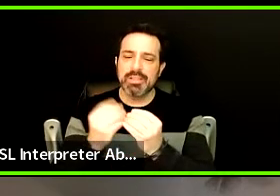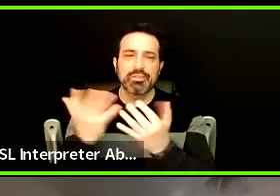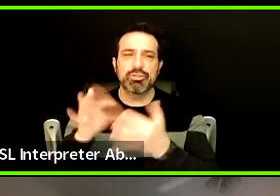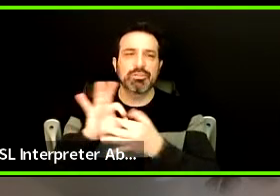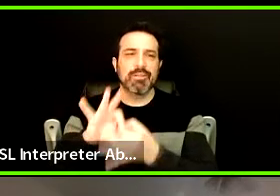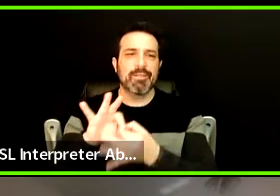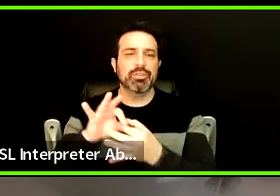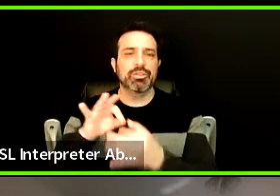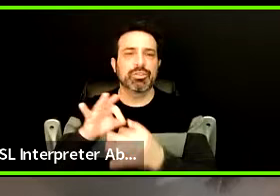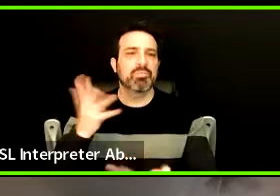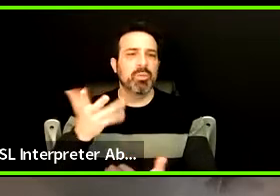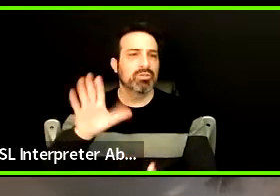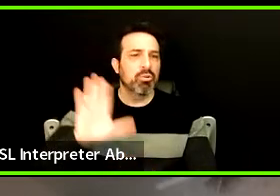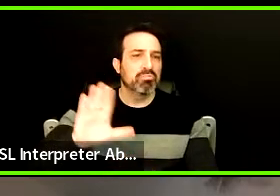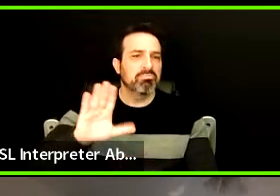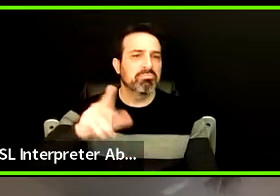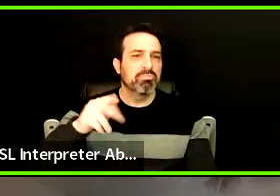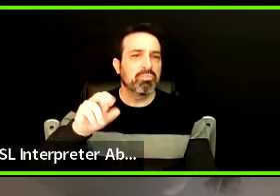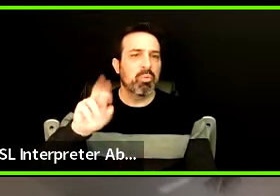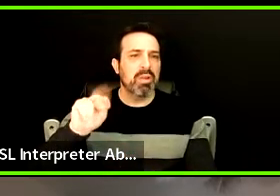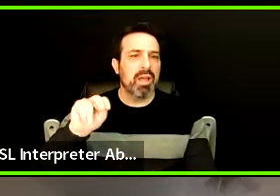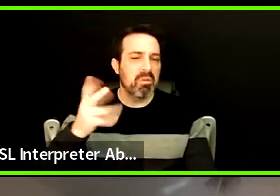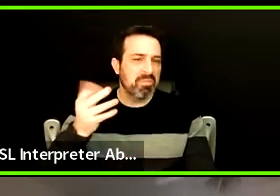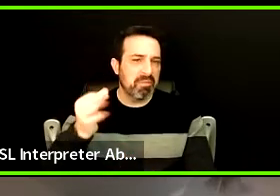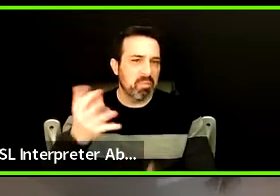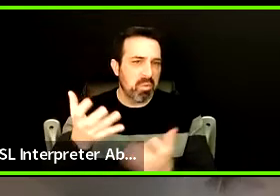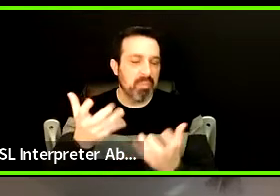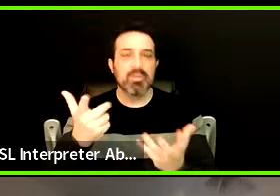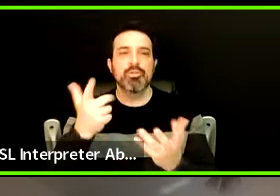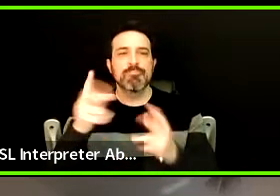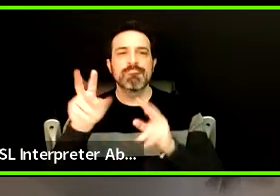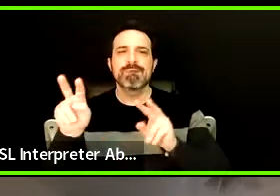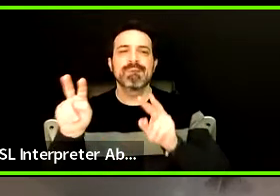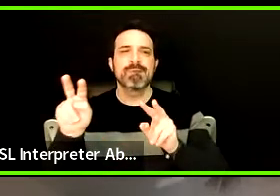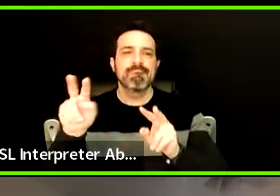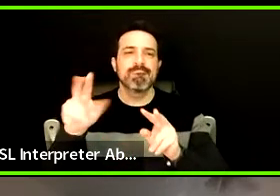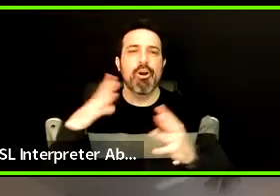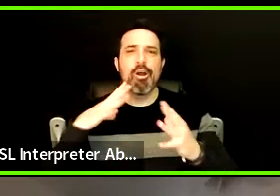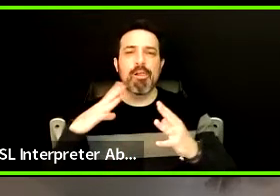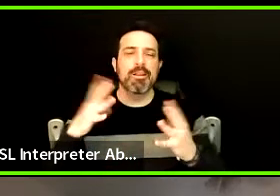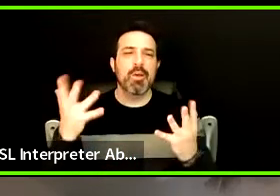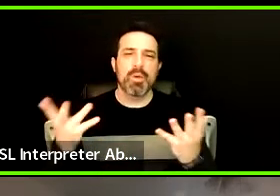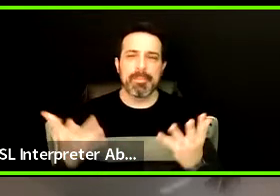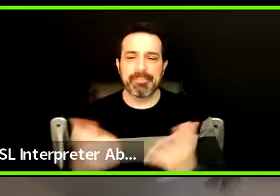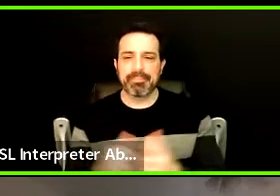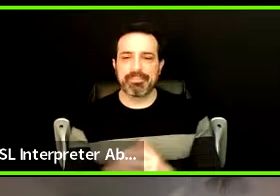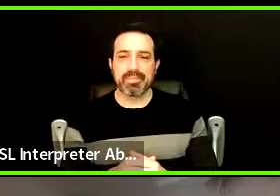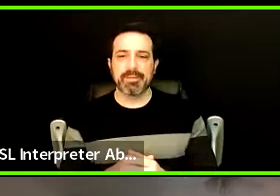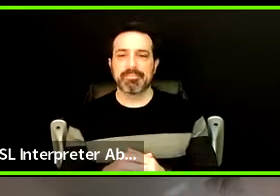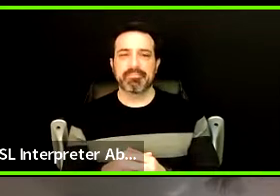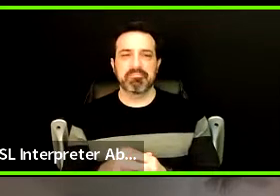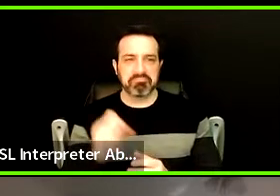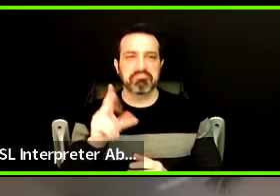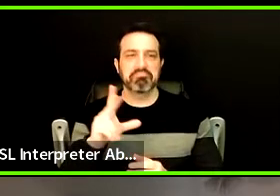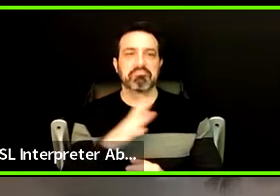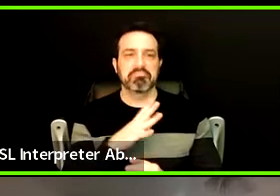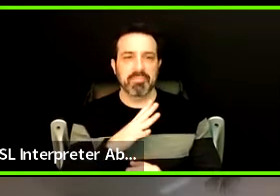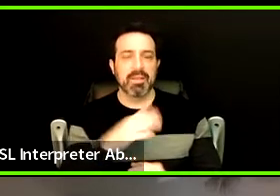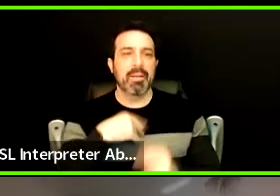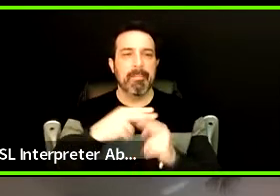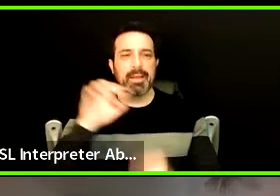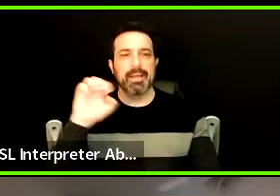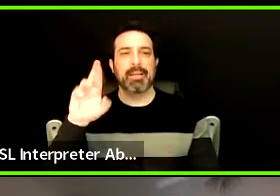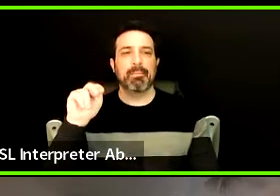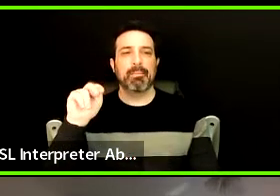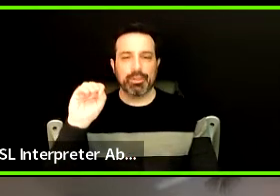affiliation, pronouns if you choose, and then something you're looking forward to over the holiday season. Okay, great. My name is